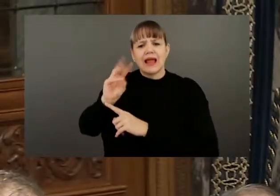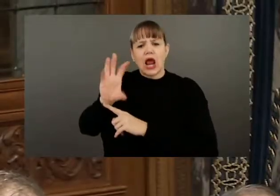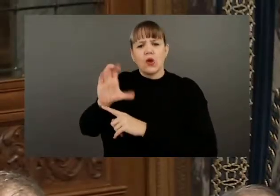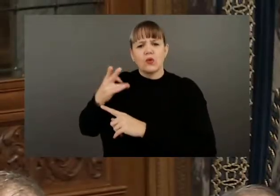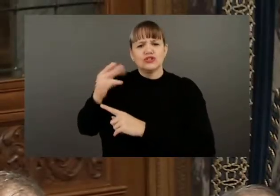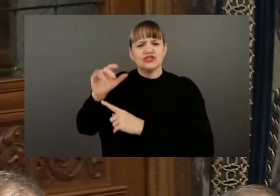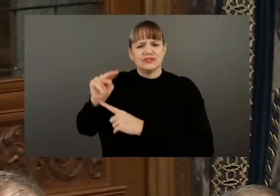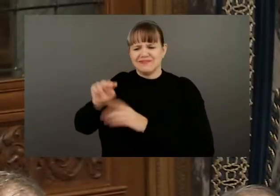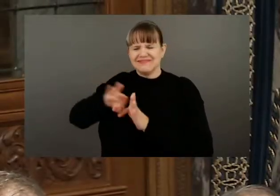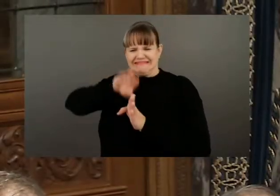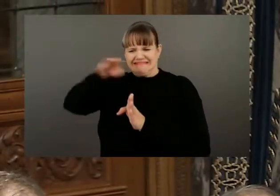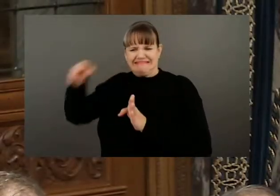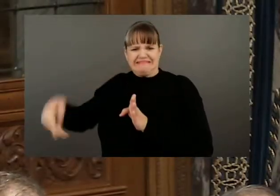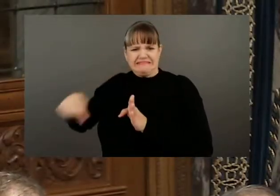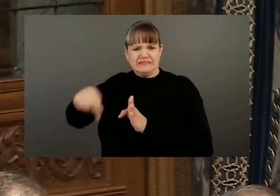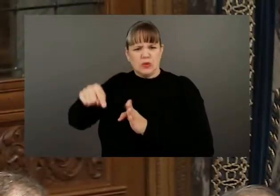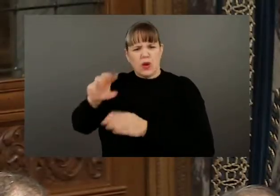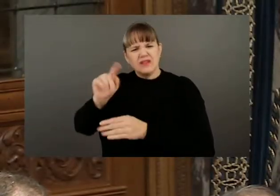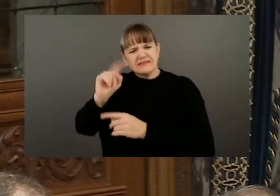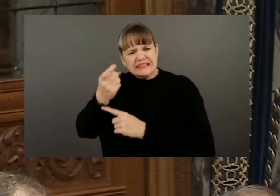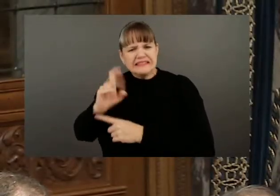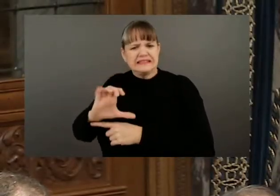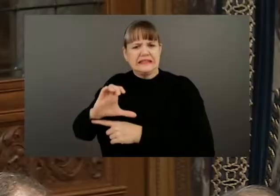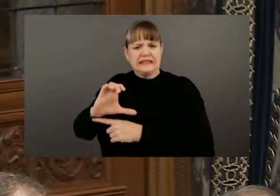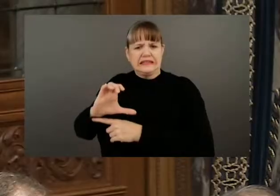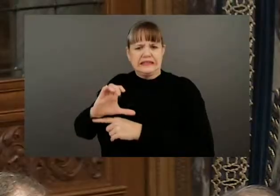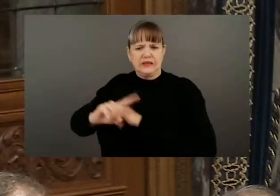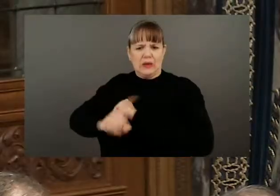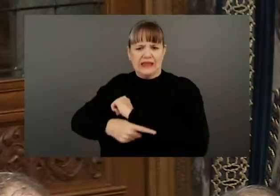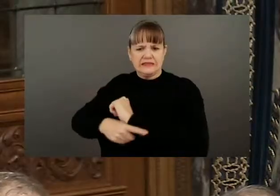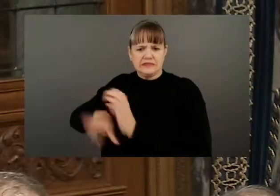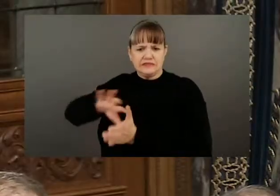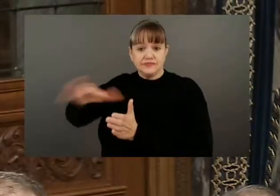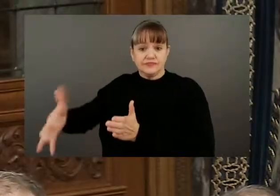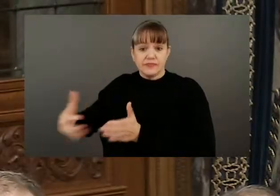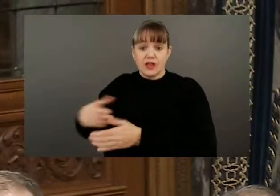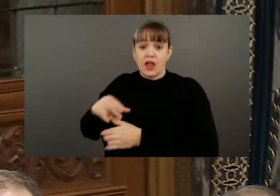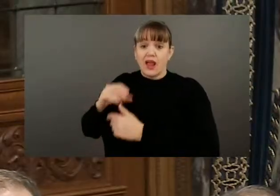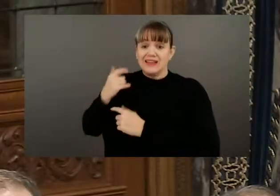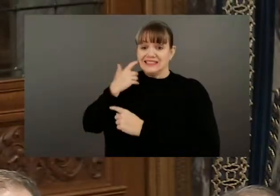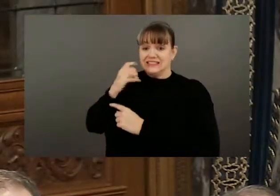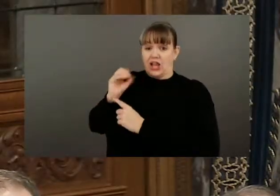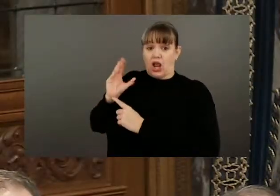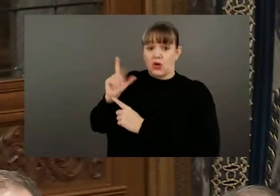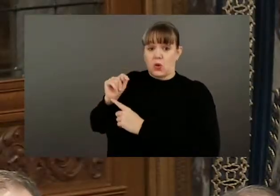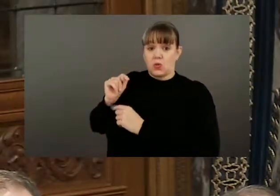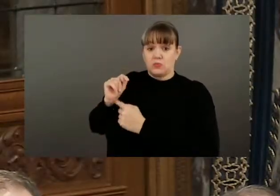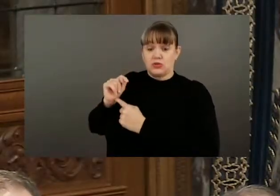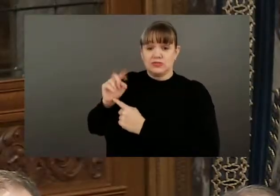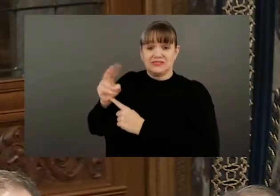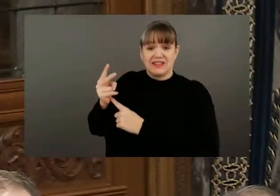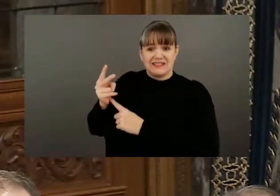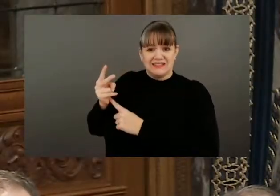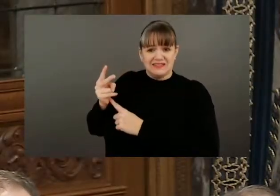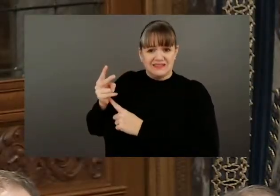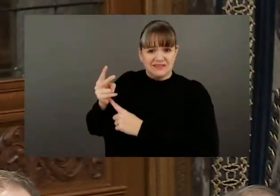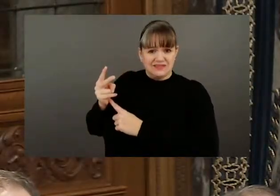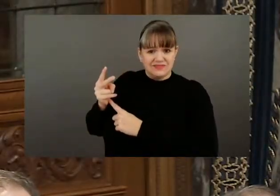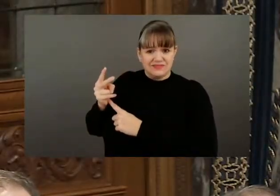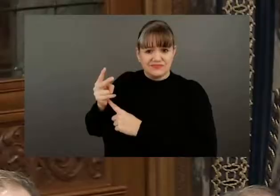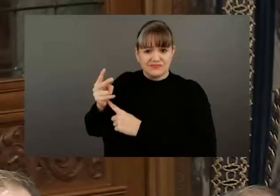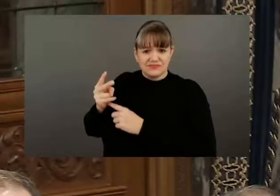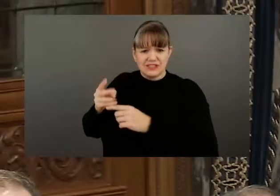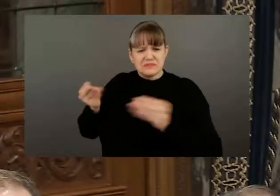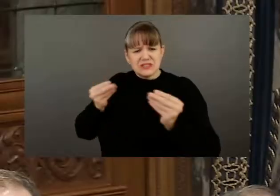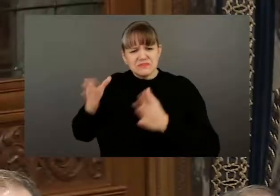pollution prevention order on October 2nd, unquote. Mr. Speaker, this was 2 years after a risk assessment